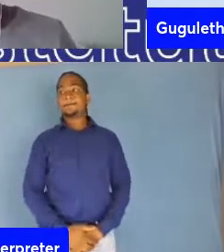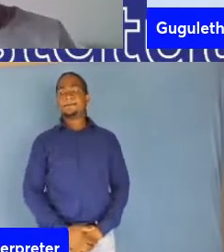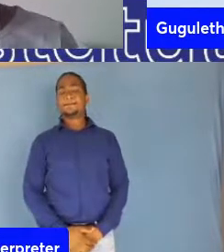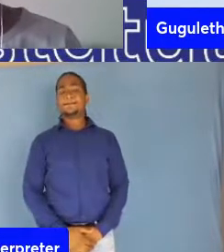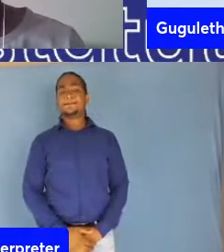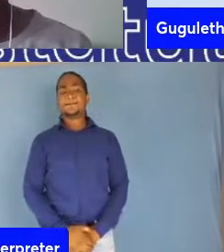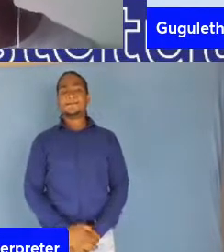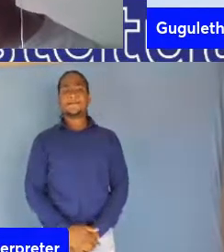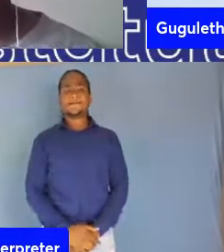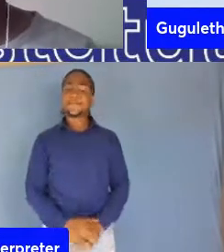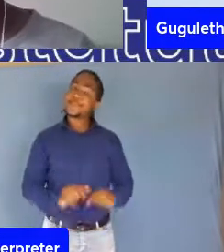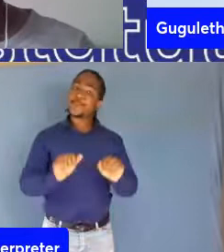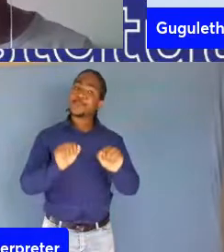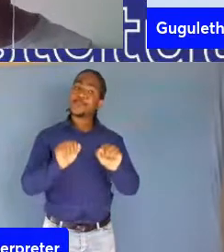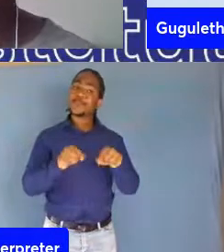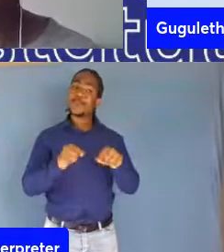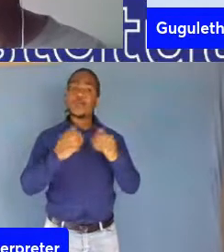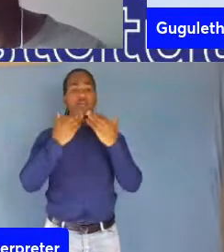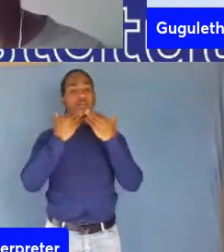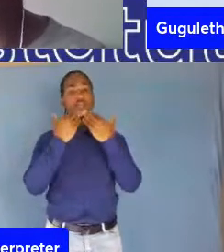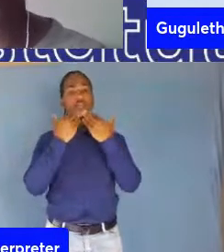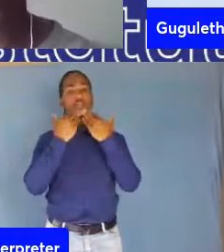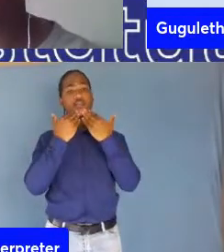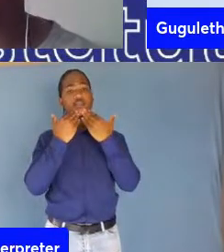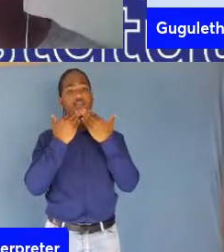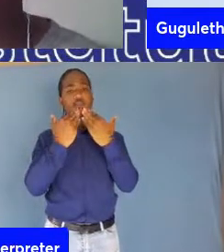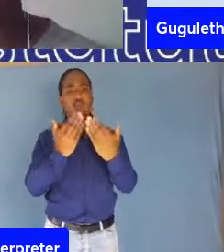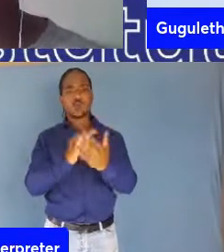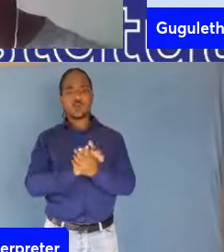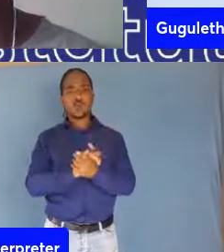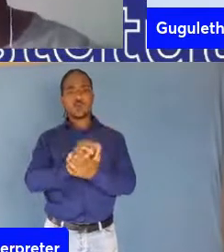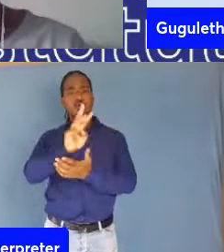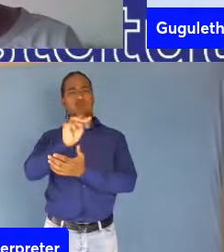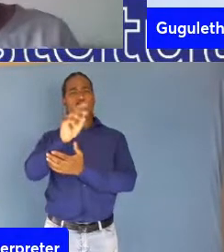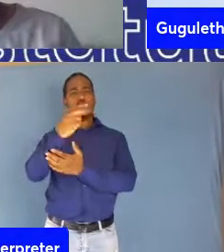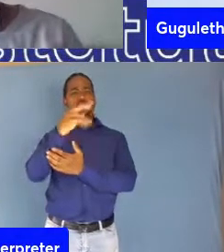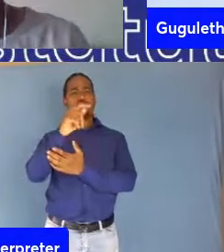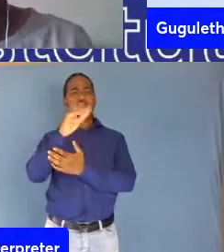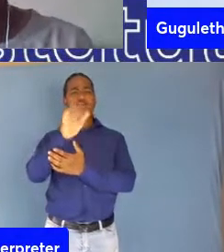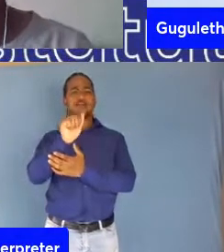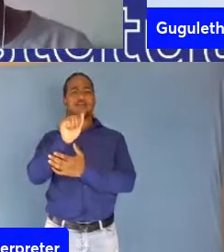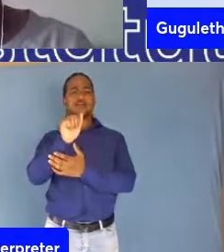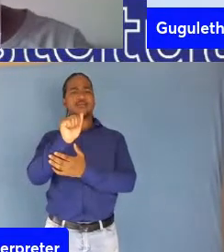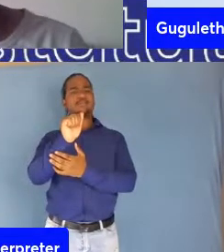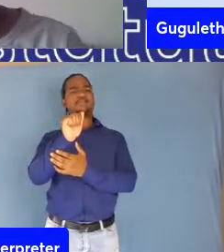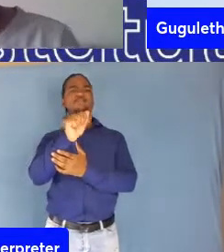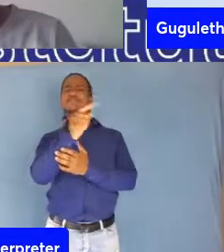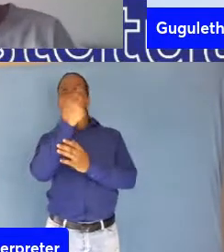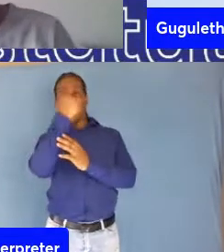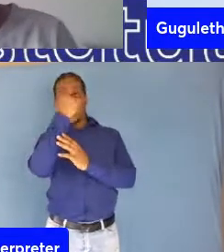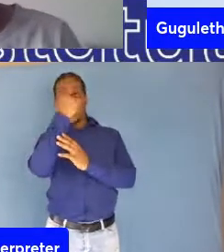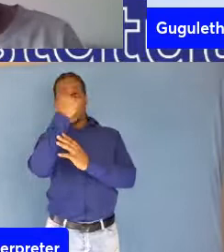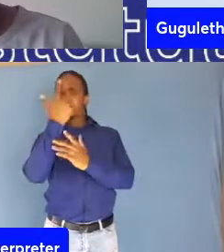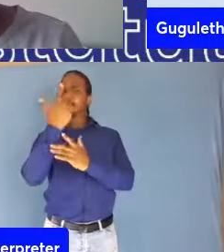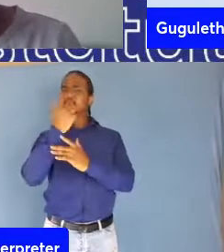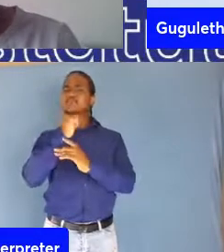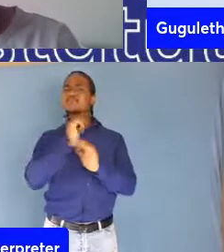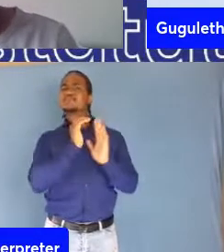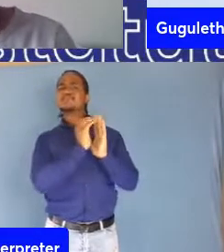Sure. Thank you. But Mthetho, what obligation do health